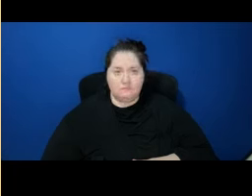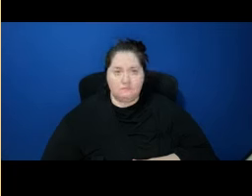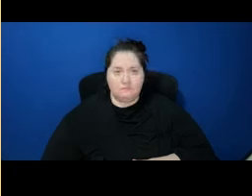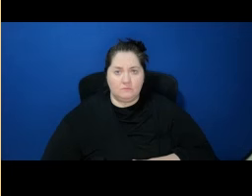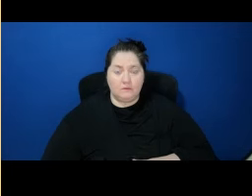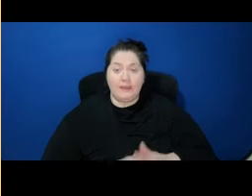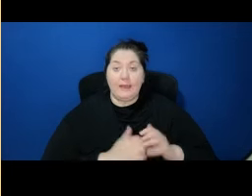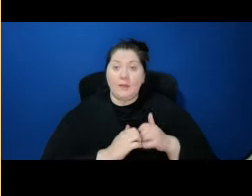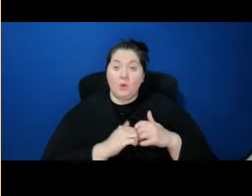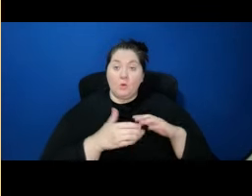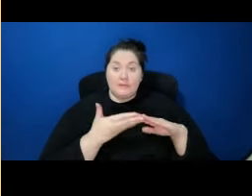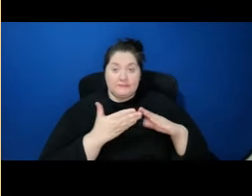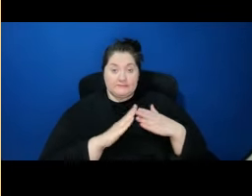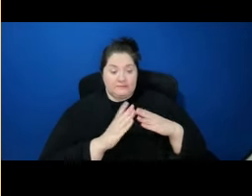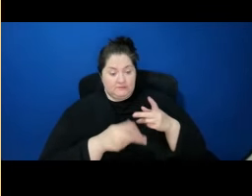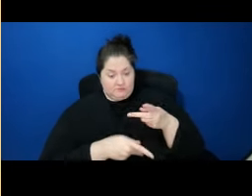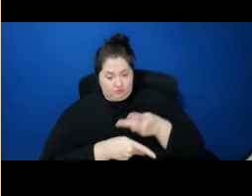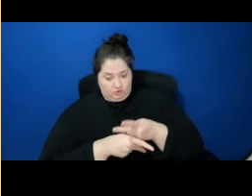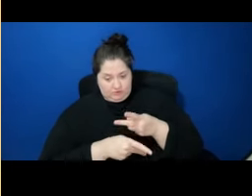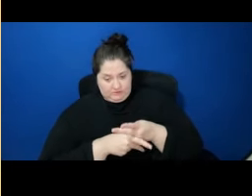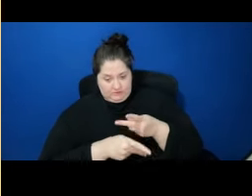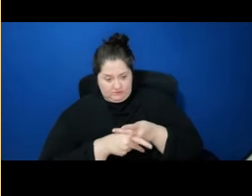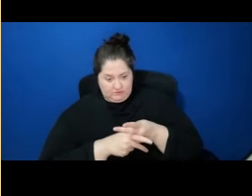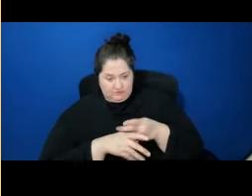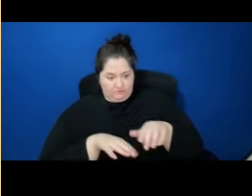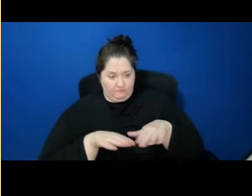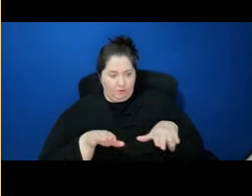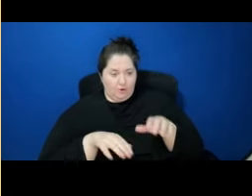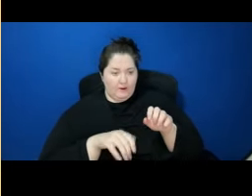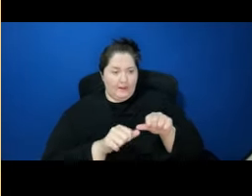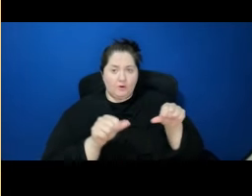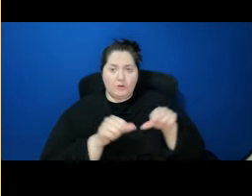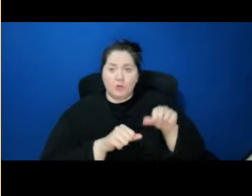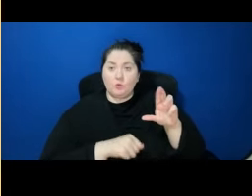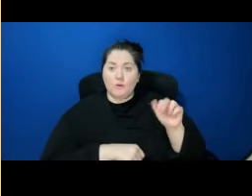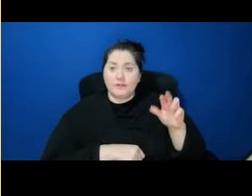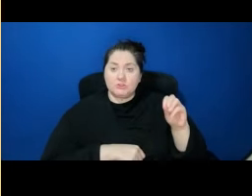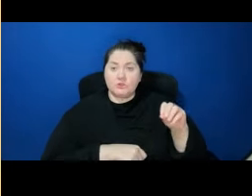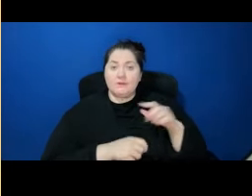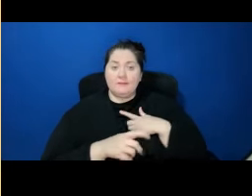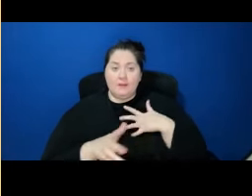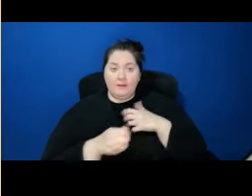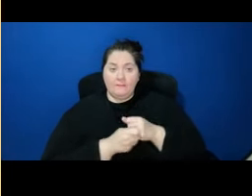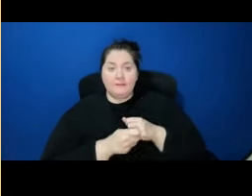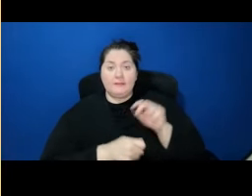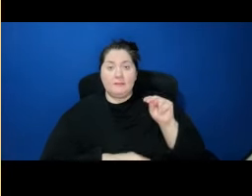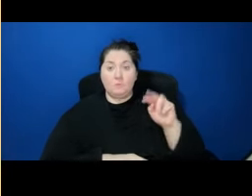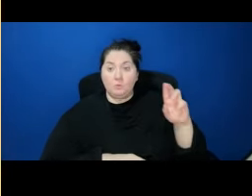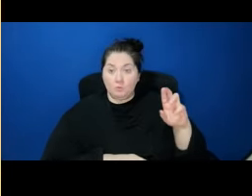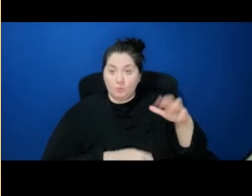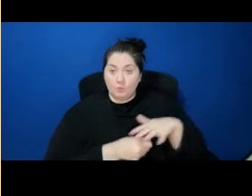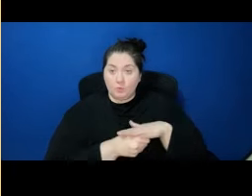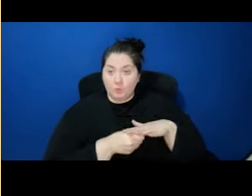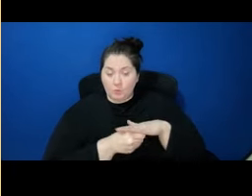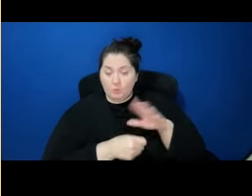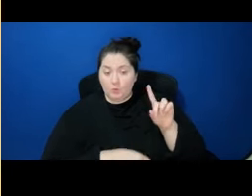How will the city treat floor area ratio in the updated neighborhood residential zones? Will